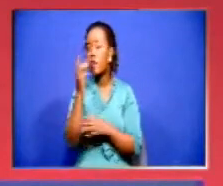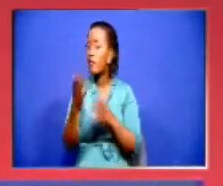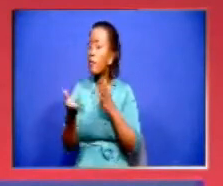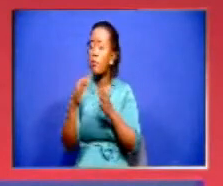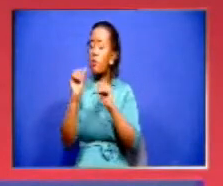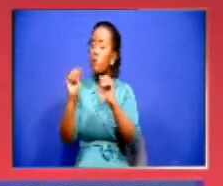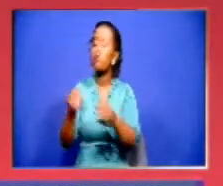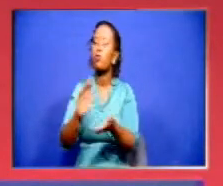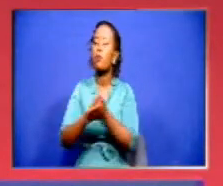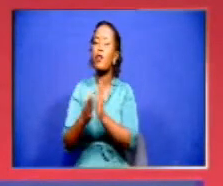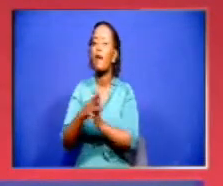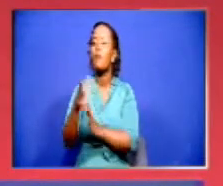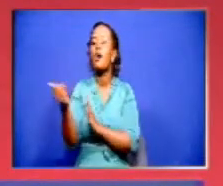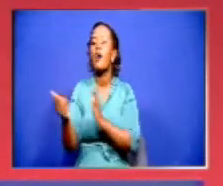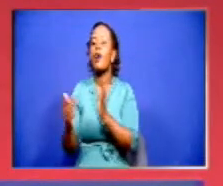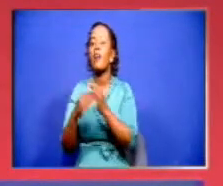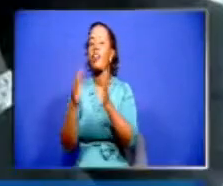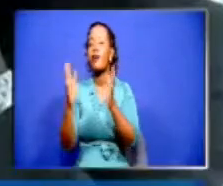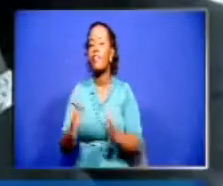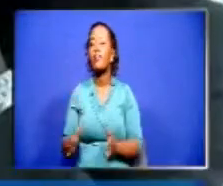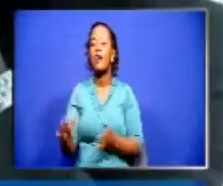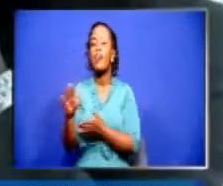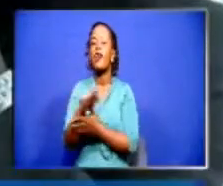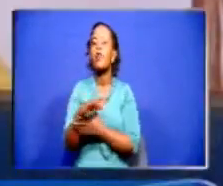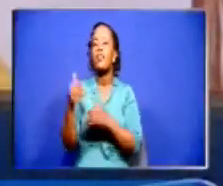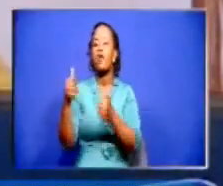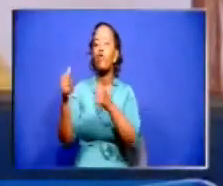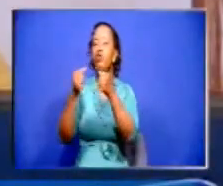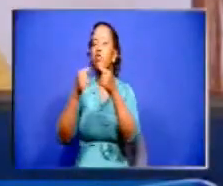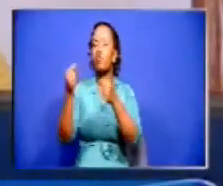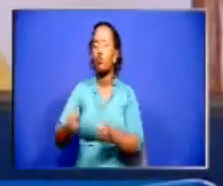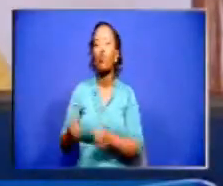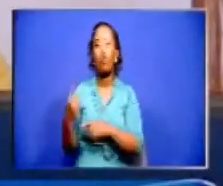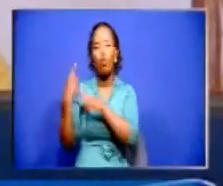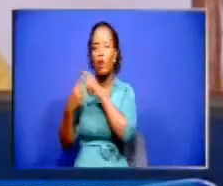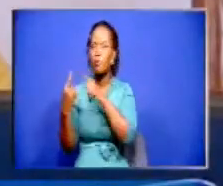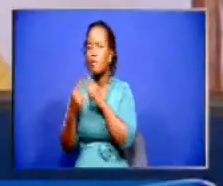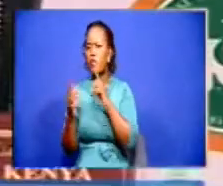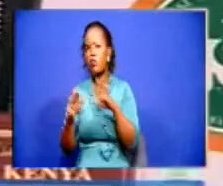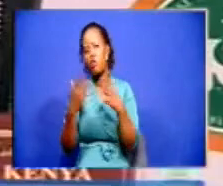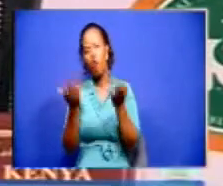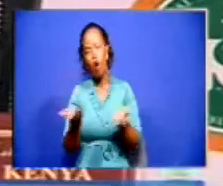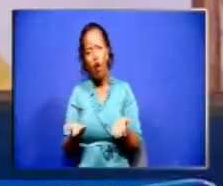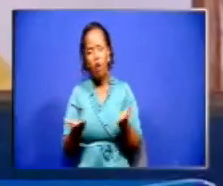leader, maybe in an area where you are very strong in, or are you just going to,